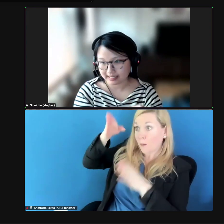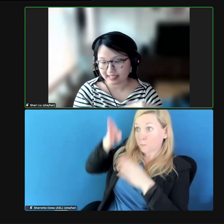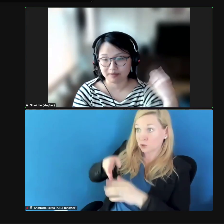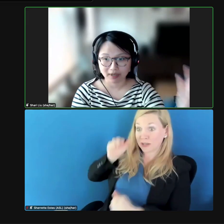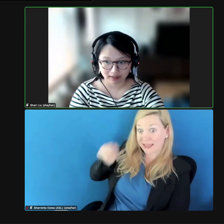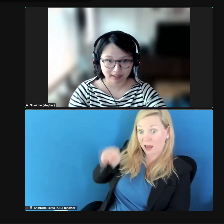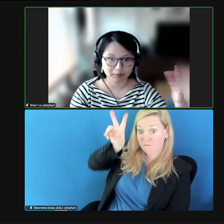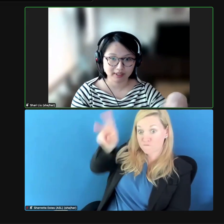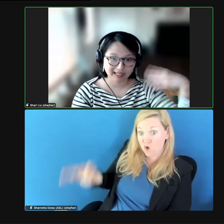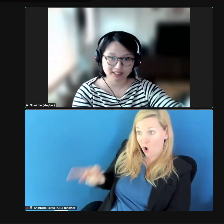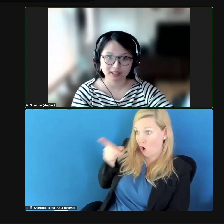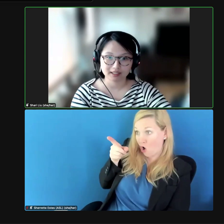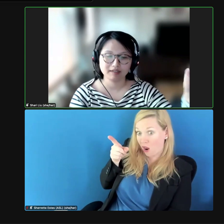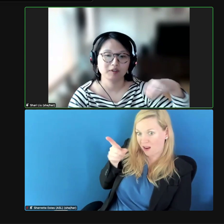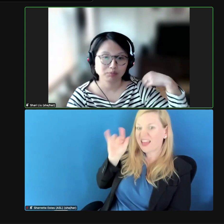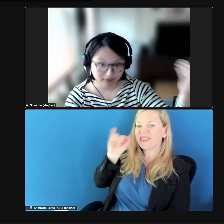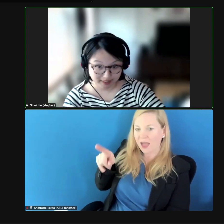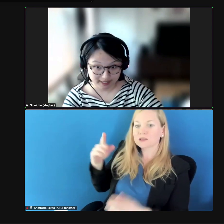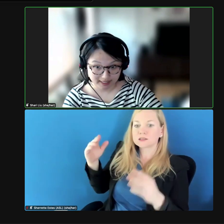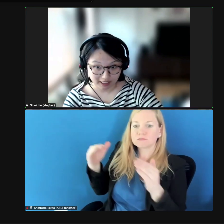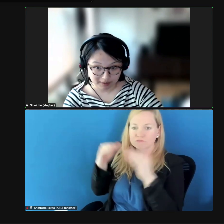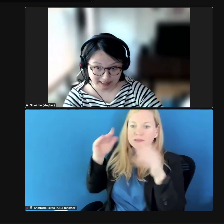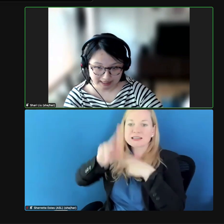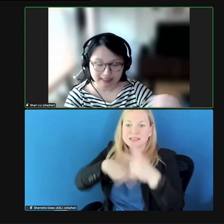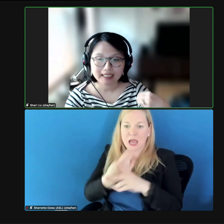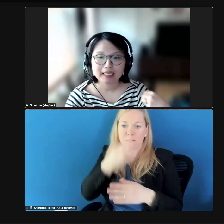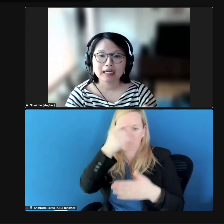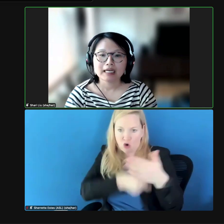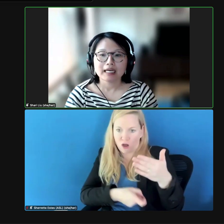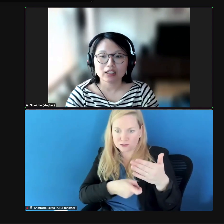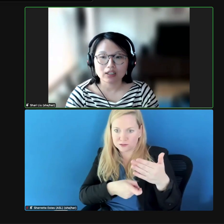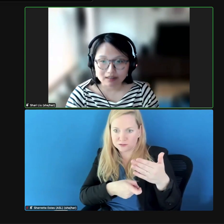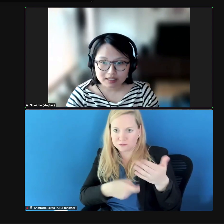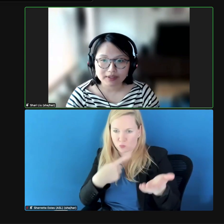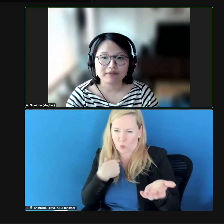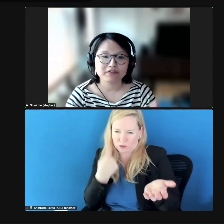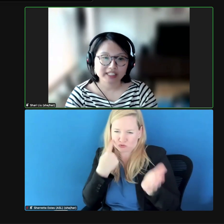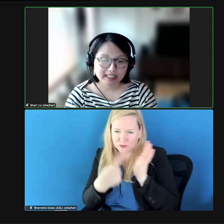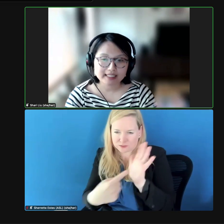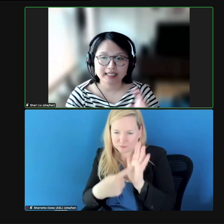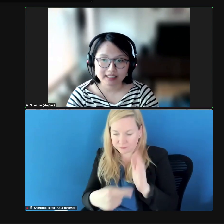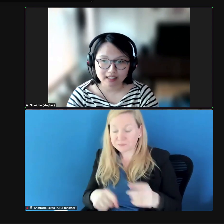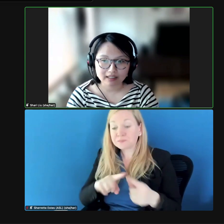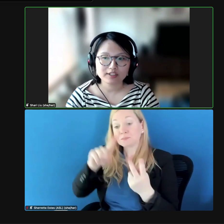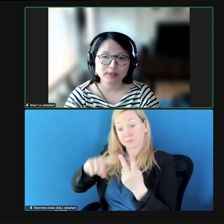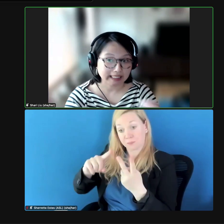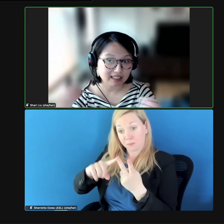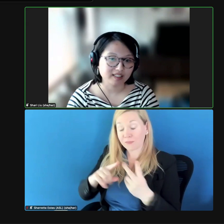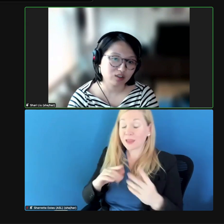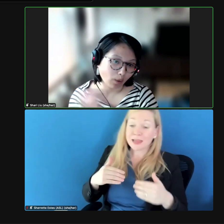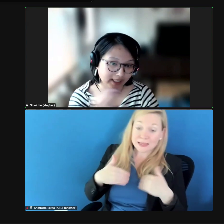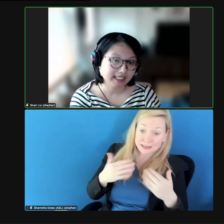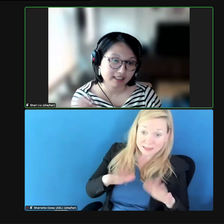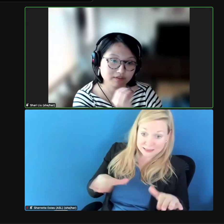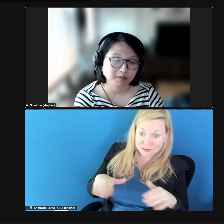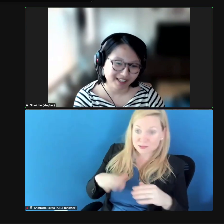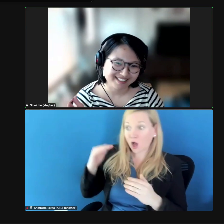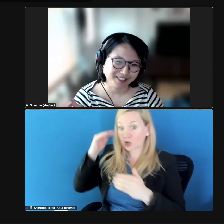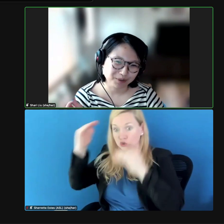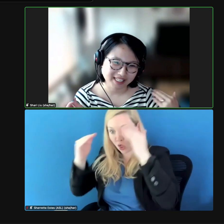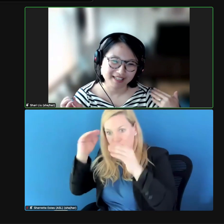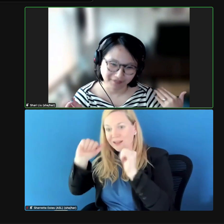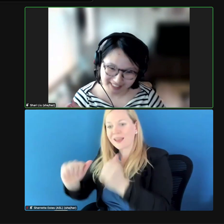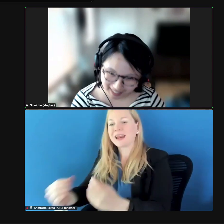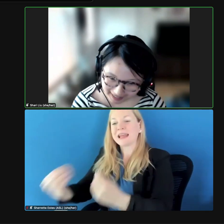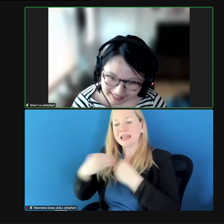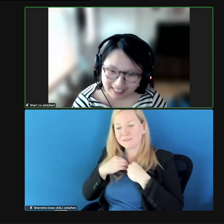of cost in parallel with the logic of the previous studies I presented. And also that for kids and adults who can give us quantitative responses